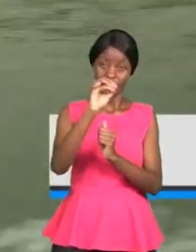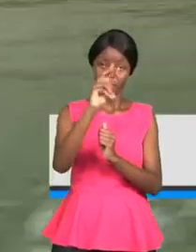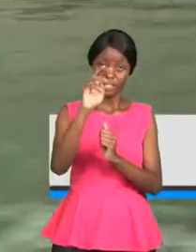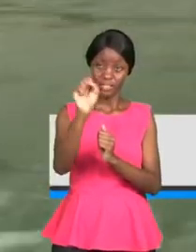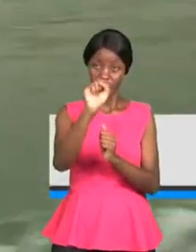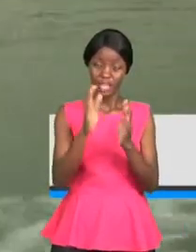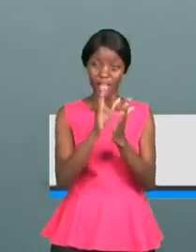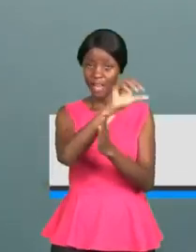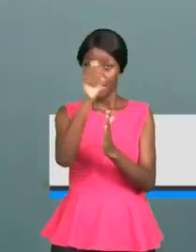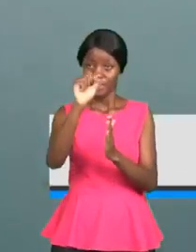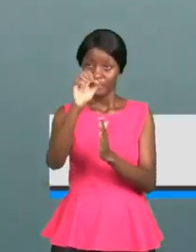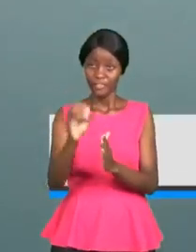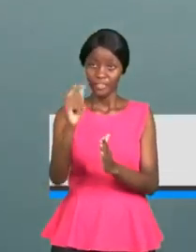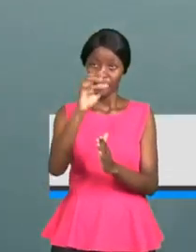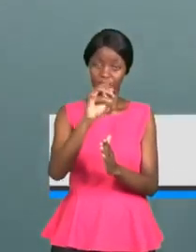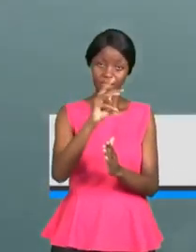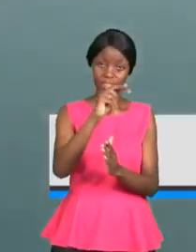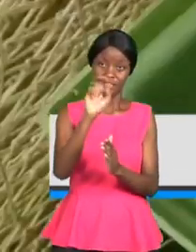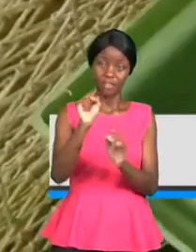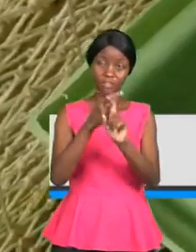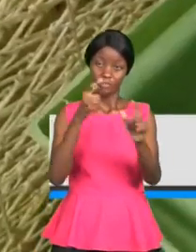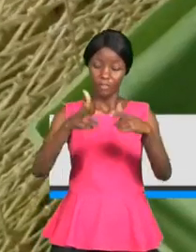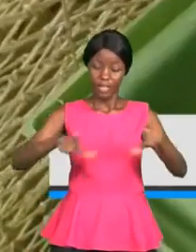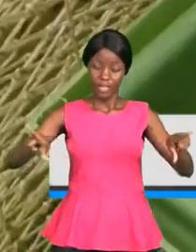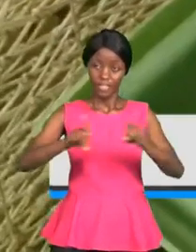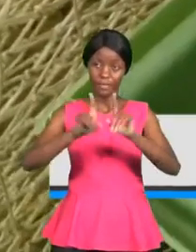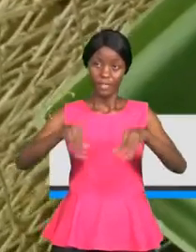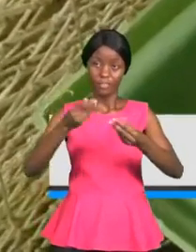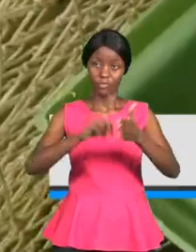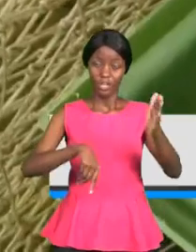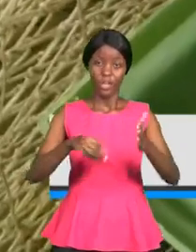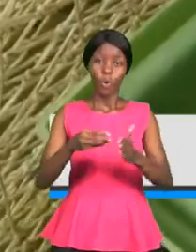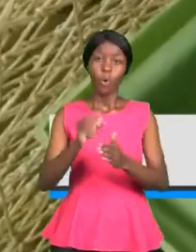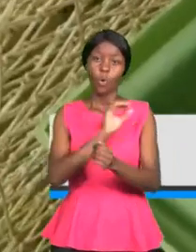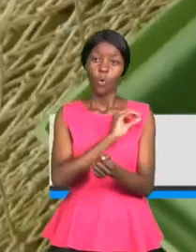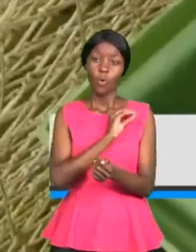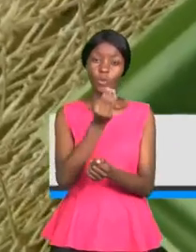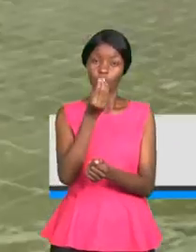cages, and 50 tons in their basins on land. They even produce their own fish food.